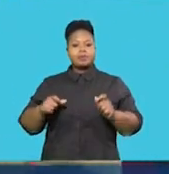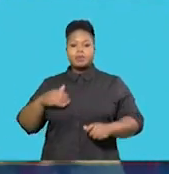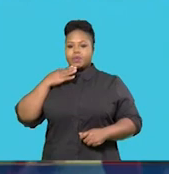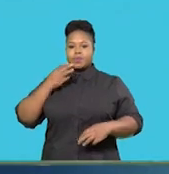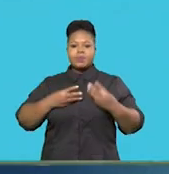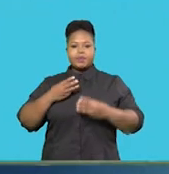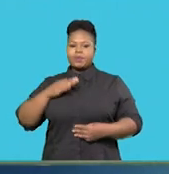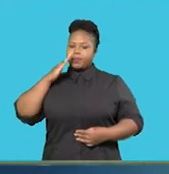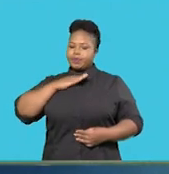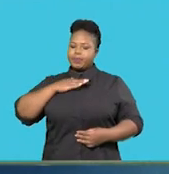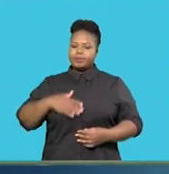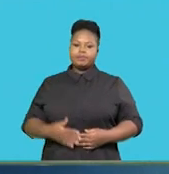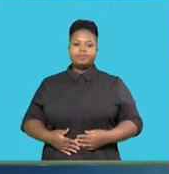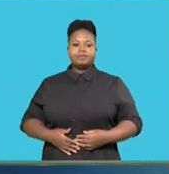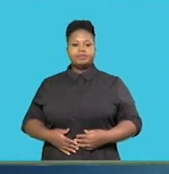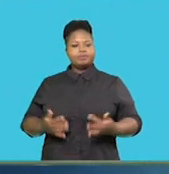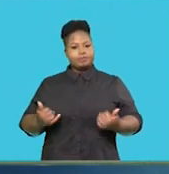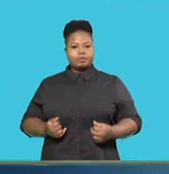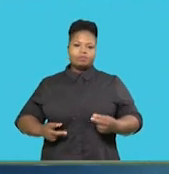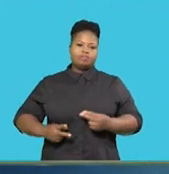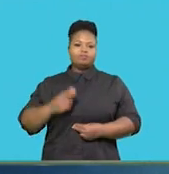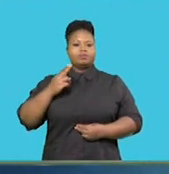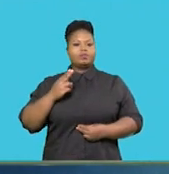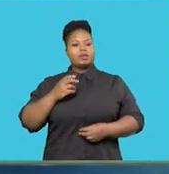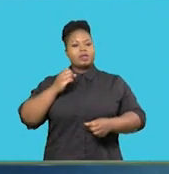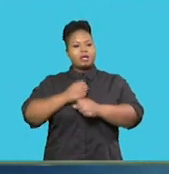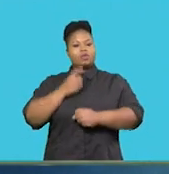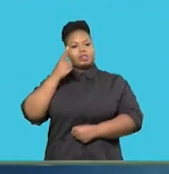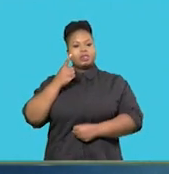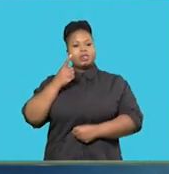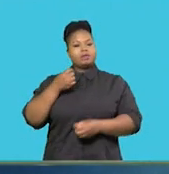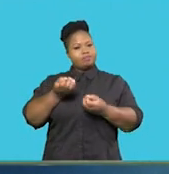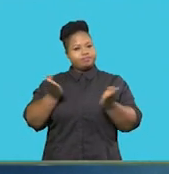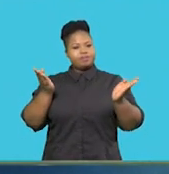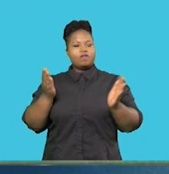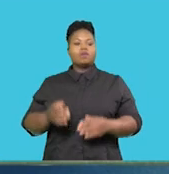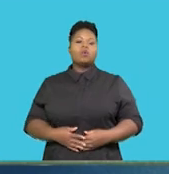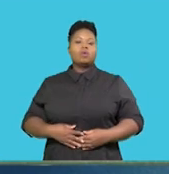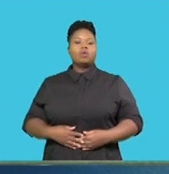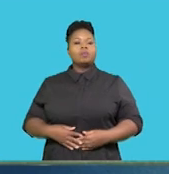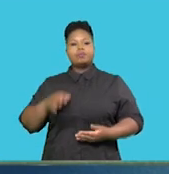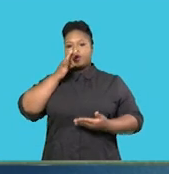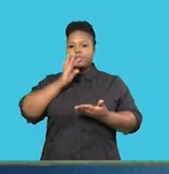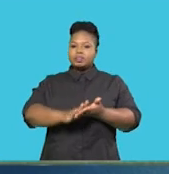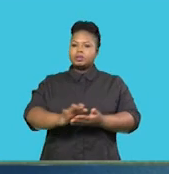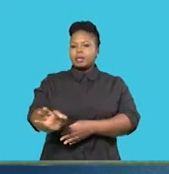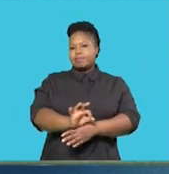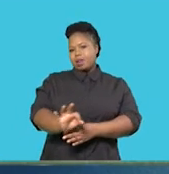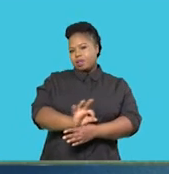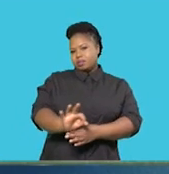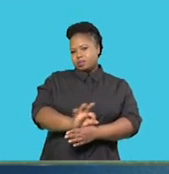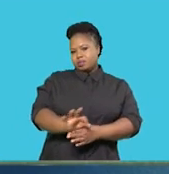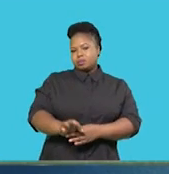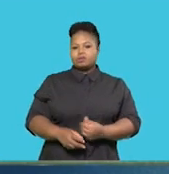ngqesho. We're literally unveiling the Gauteng Manifesto on behalf of the EFF. What plans we have in terms of